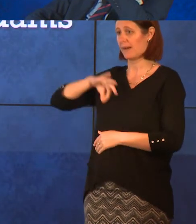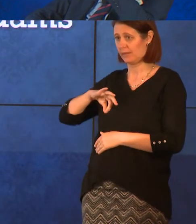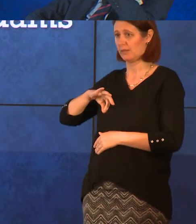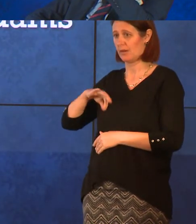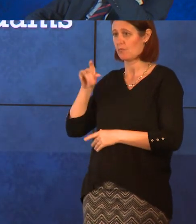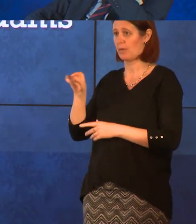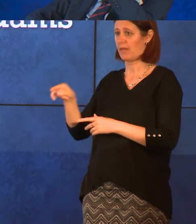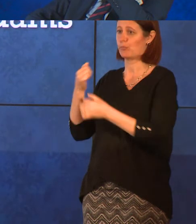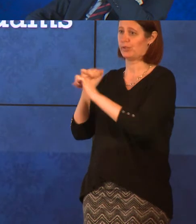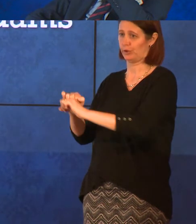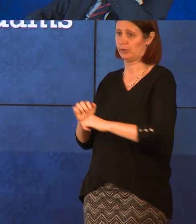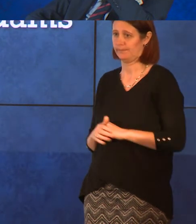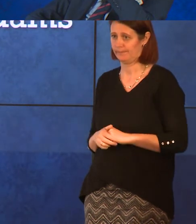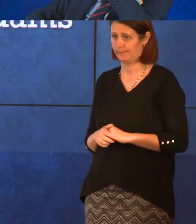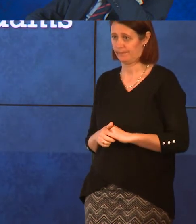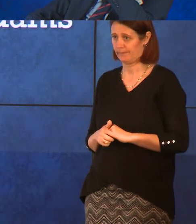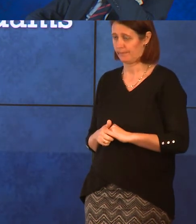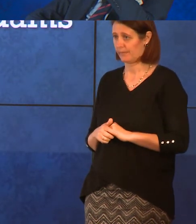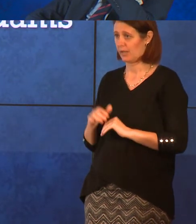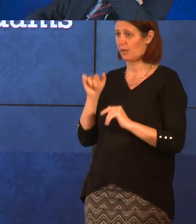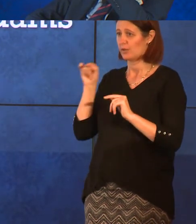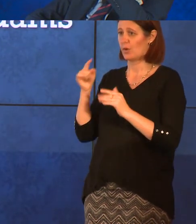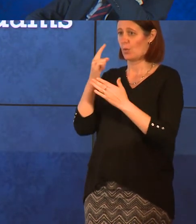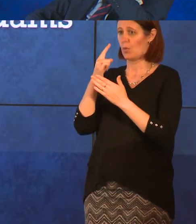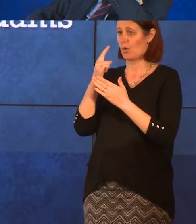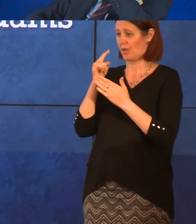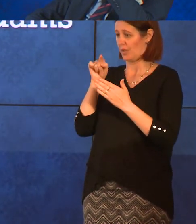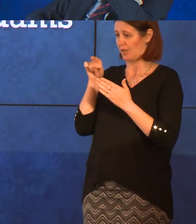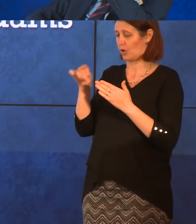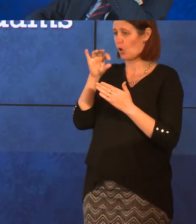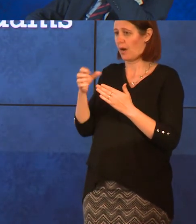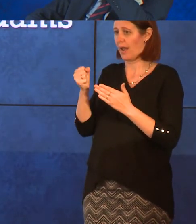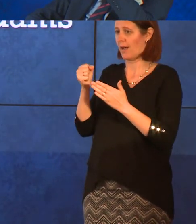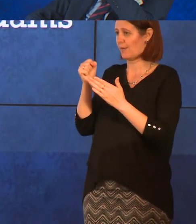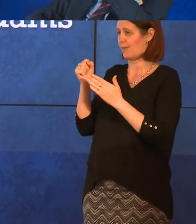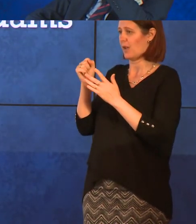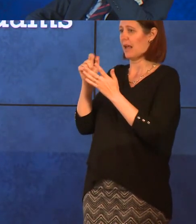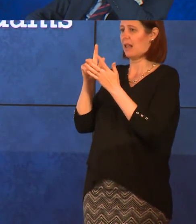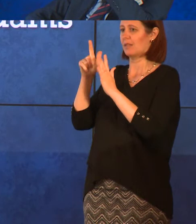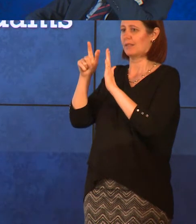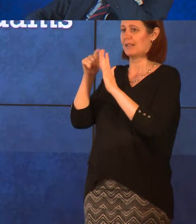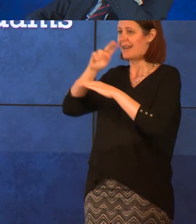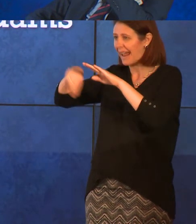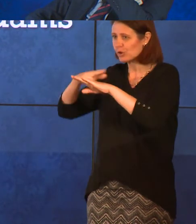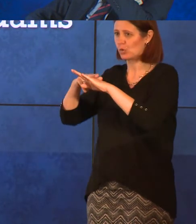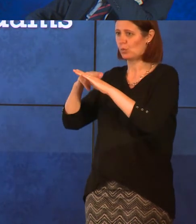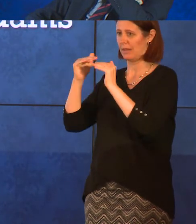the only democratic nations that doesn't have legislative protection of human rights at that national